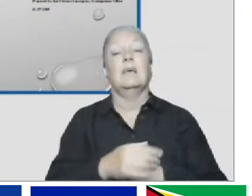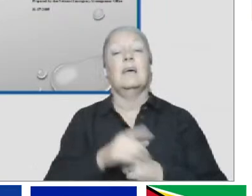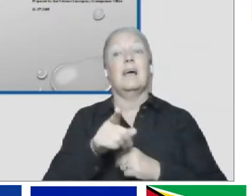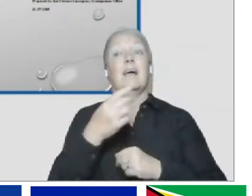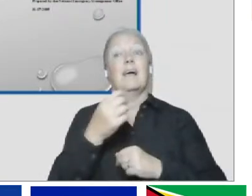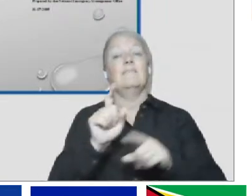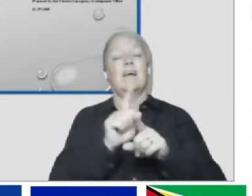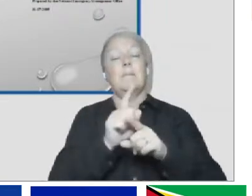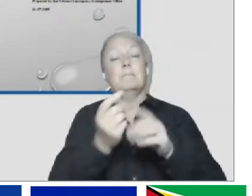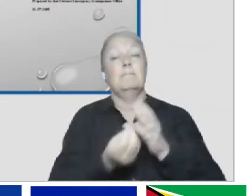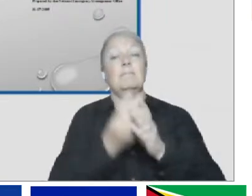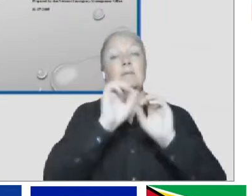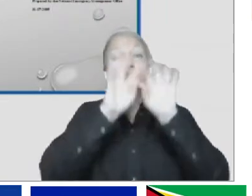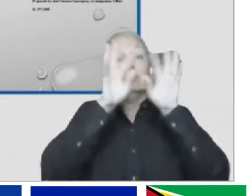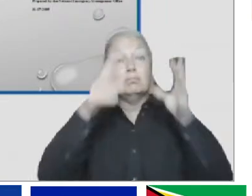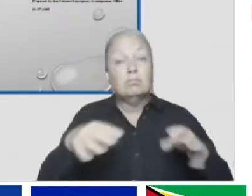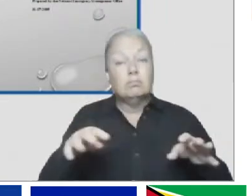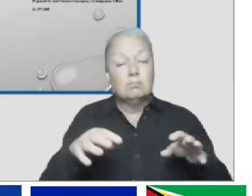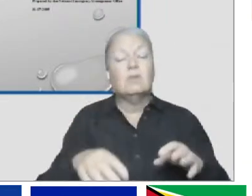disease outbreak in a shelter.